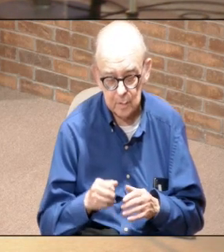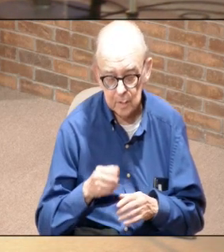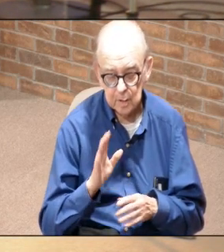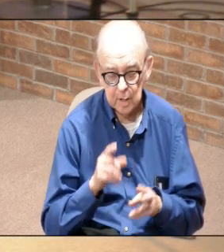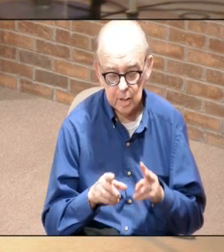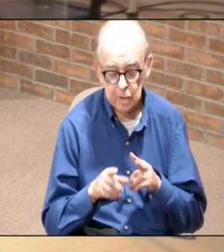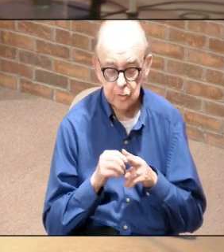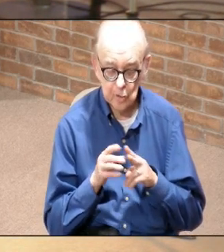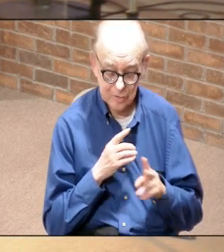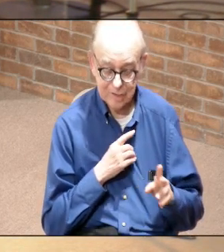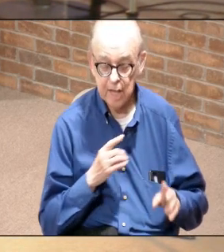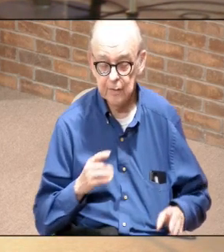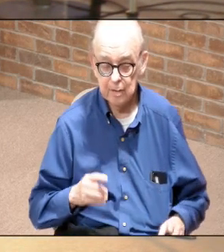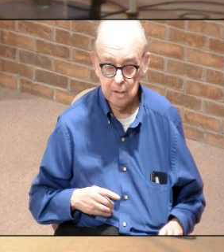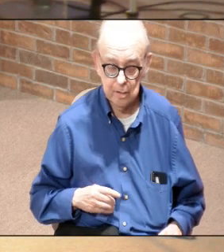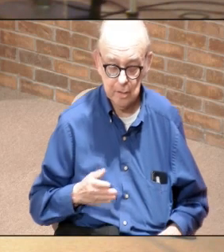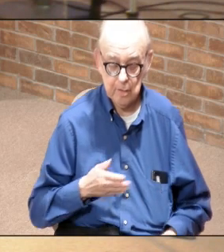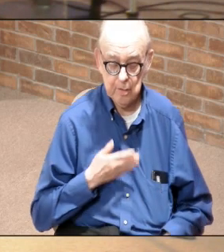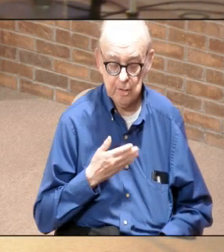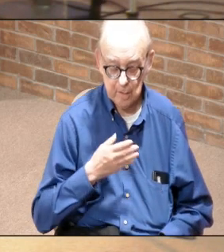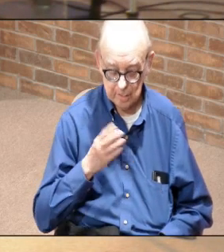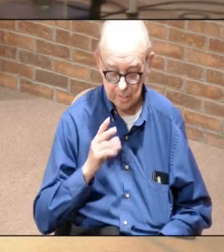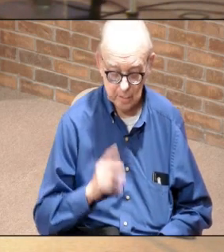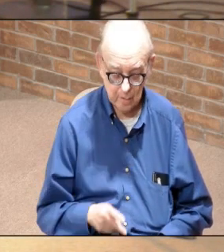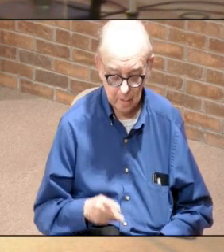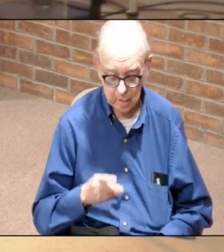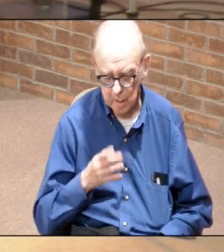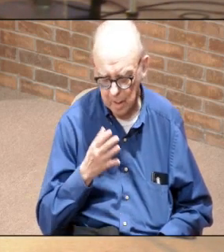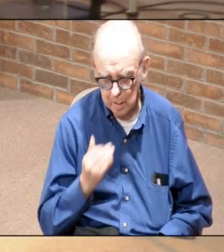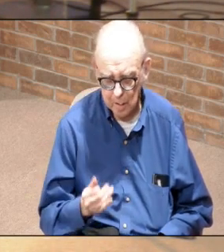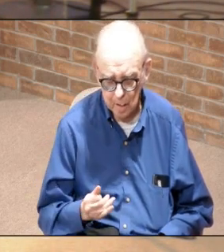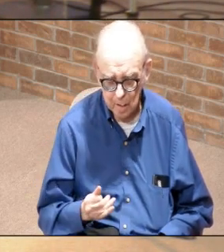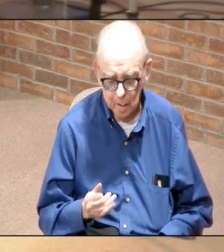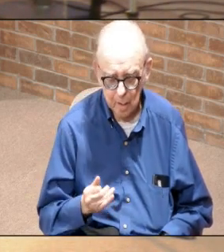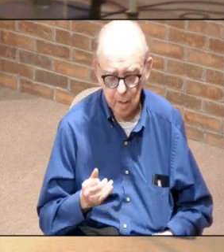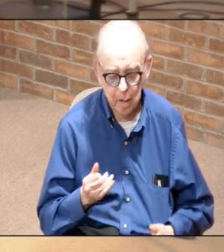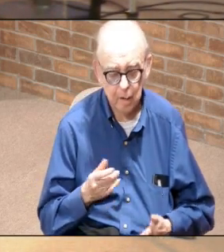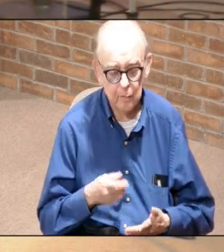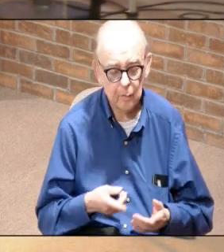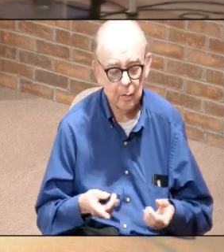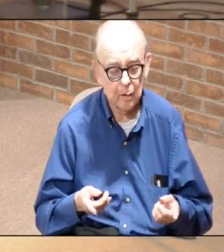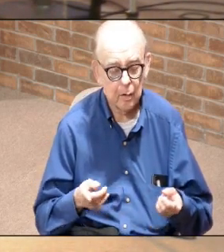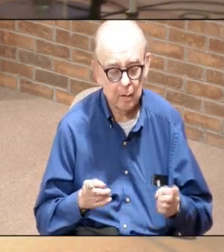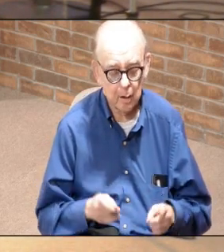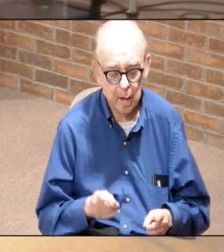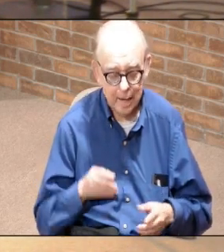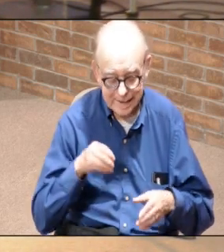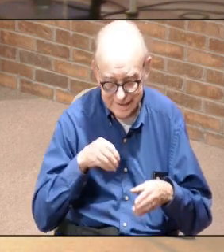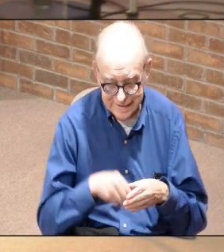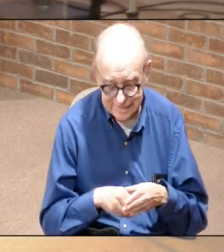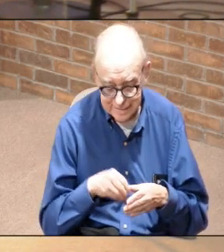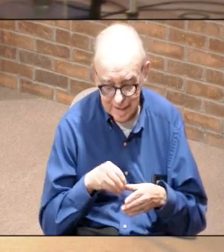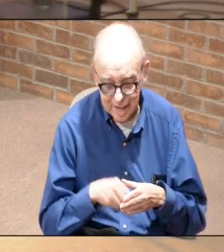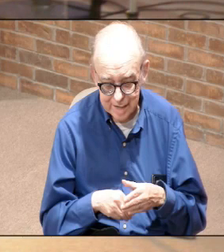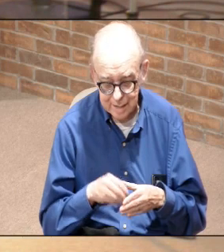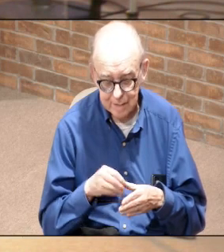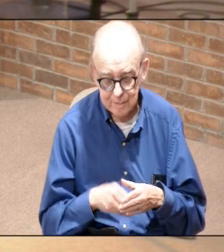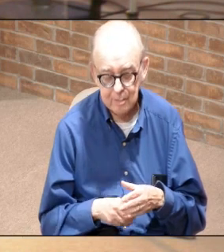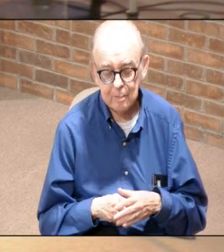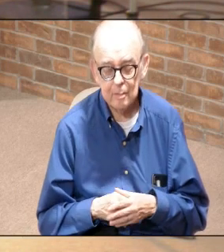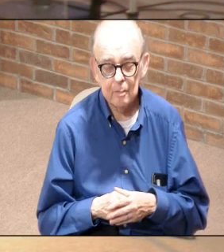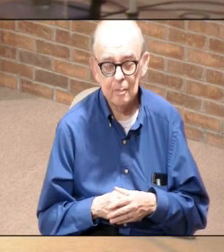God chose David, the youngest, it was because of what was going on inside.